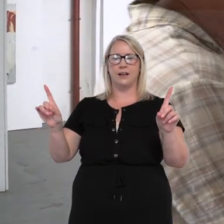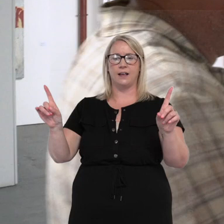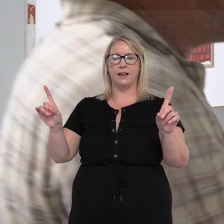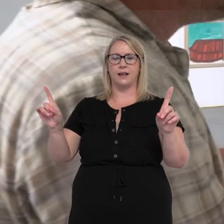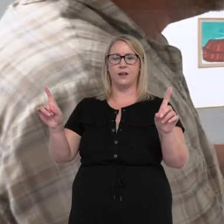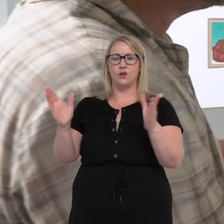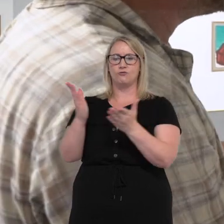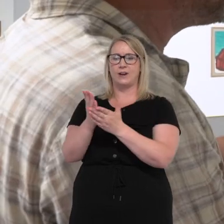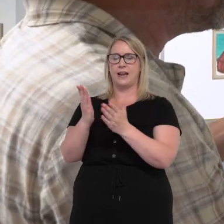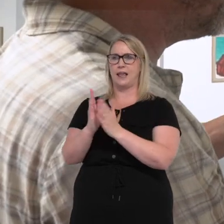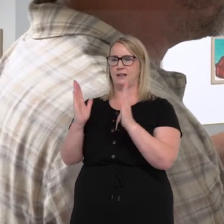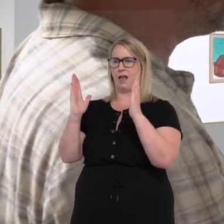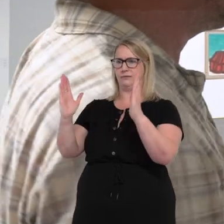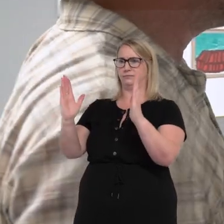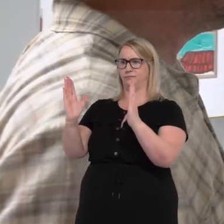standalone form.